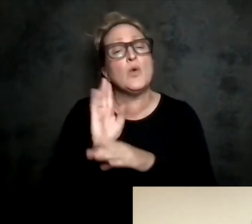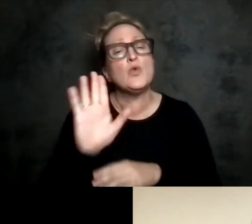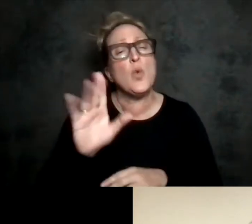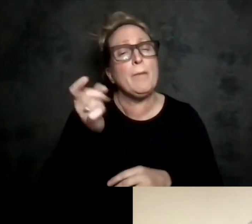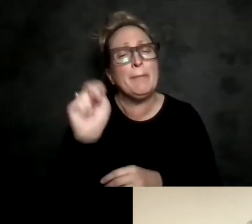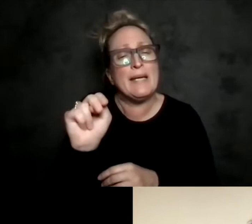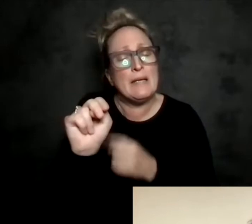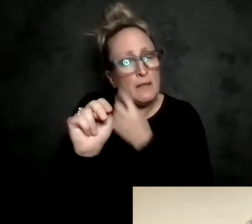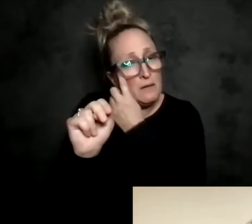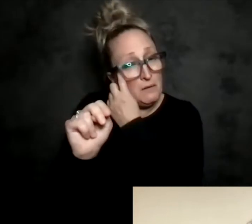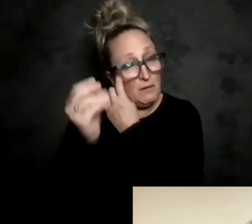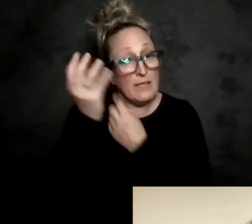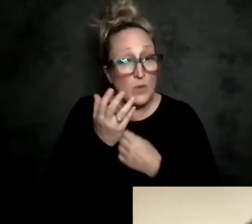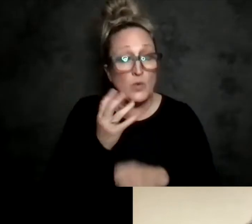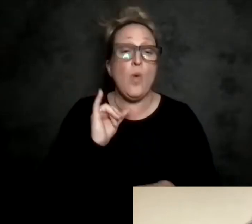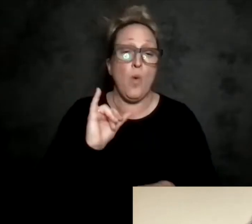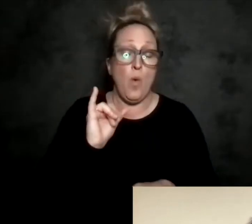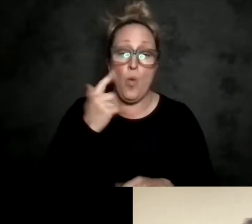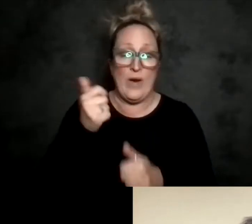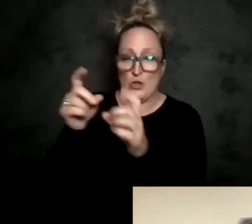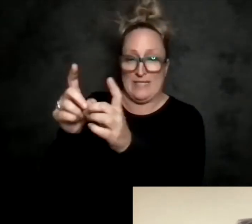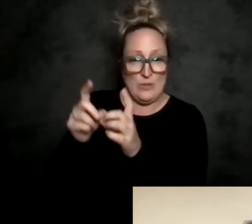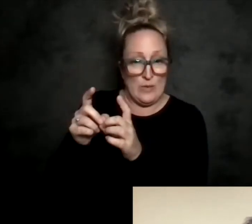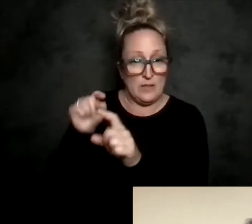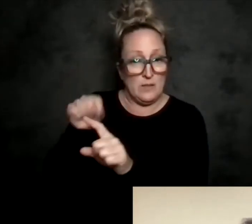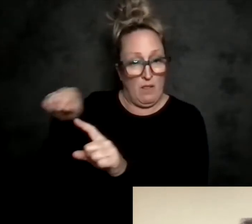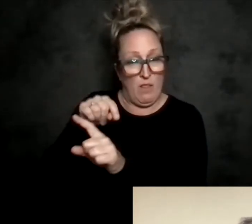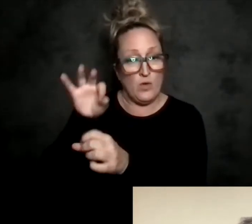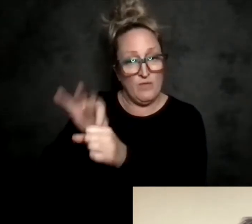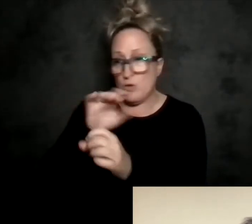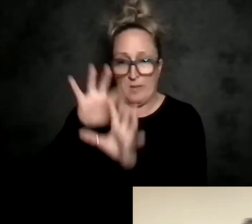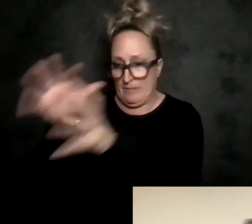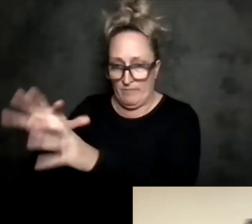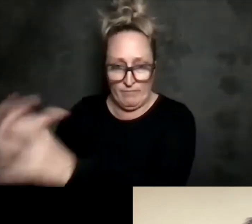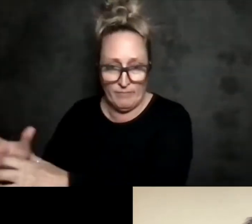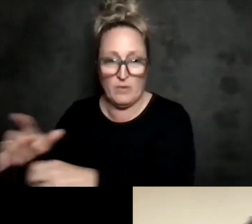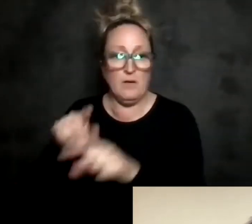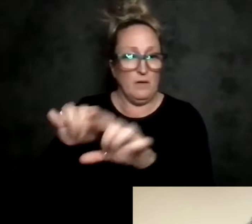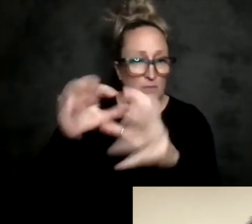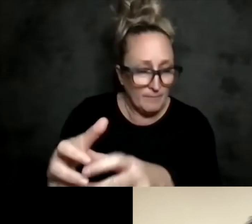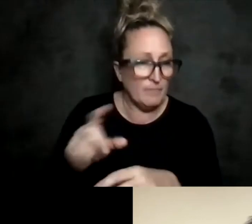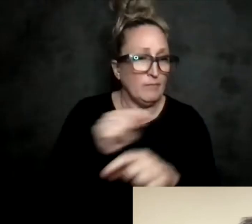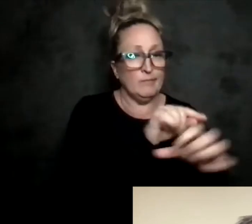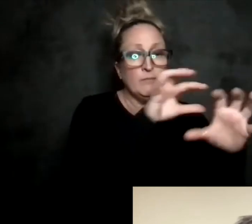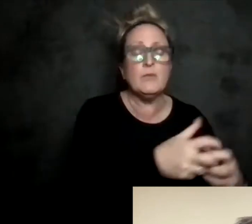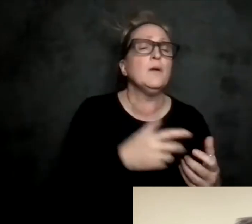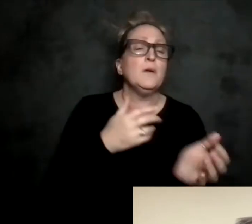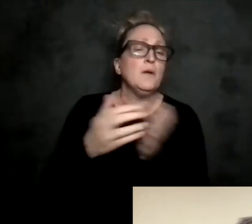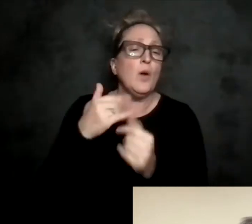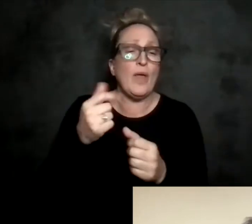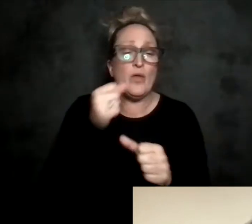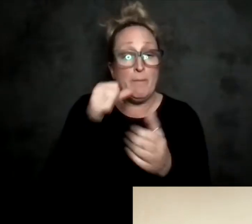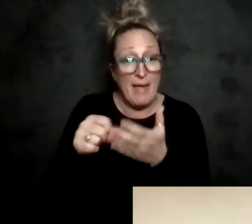PIN, that lets us know what district those votes go for. And so whether you get a ballot in the